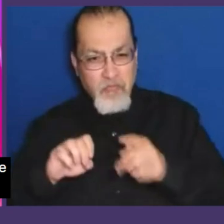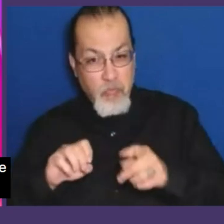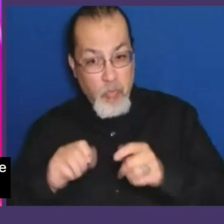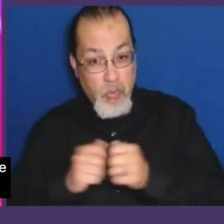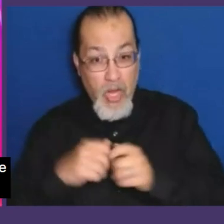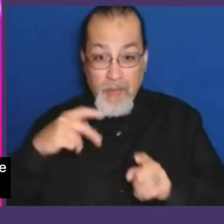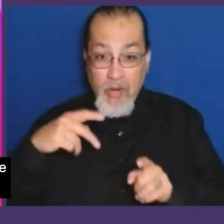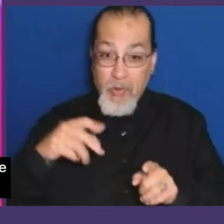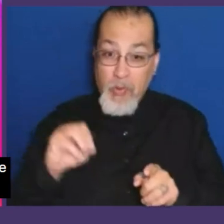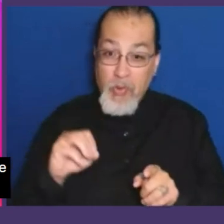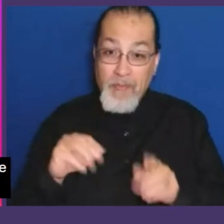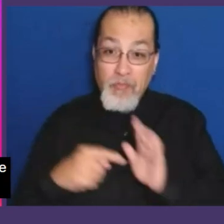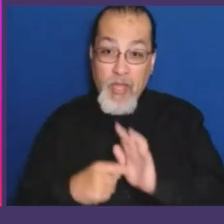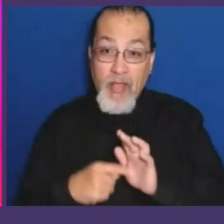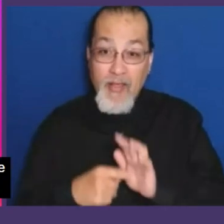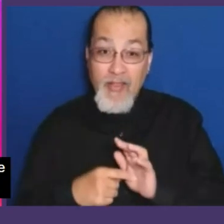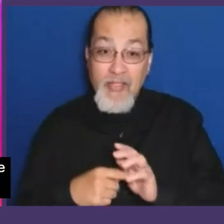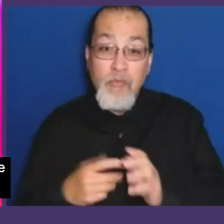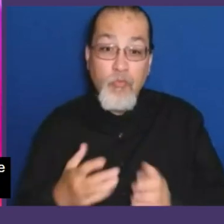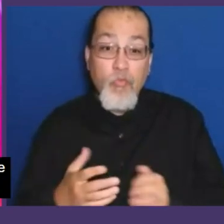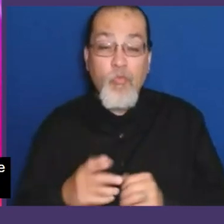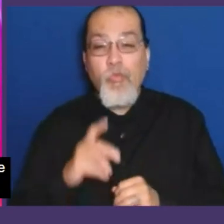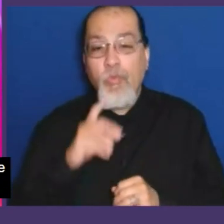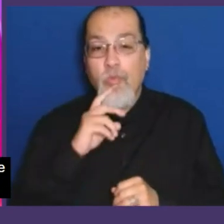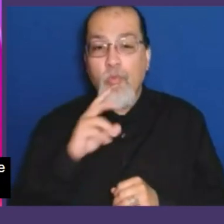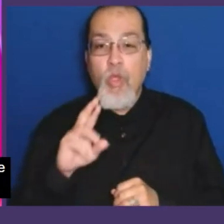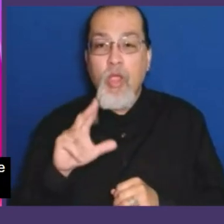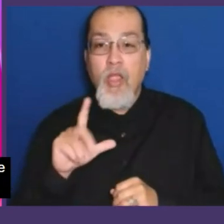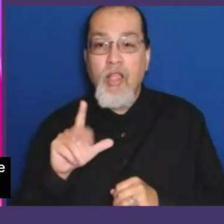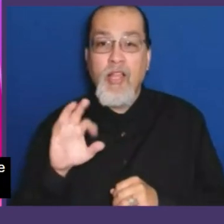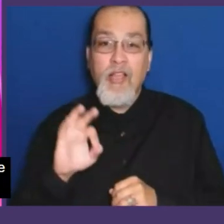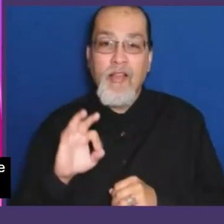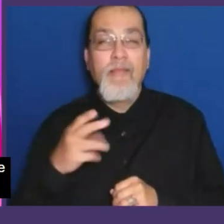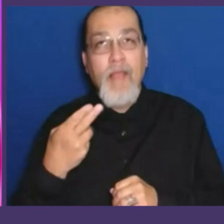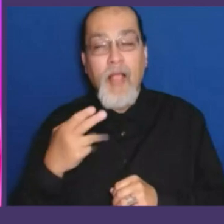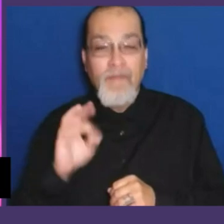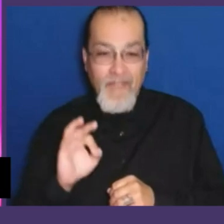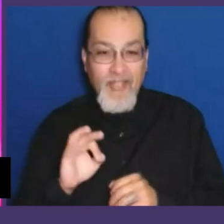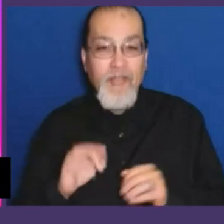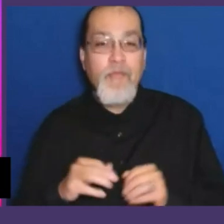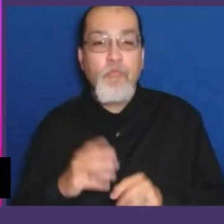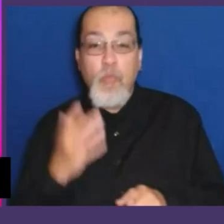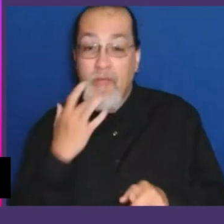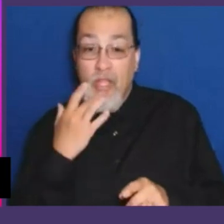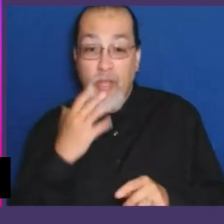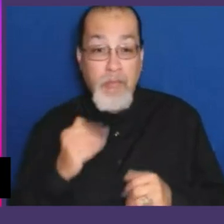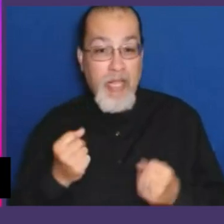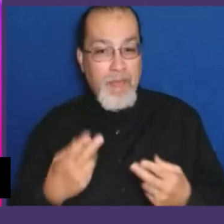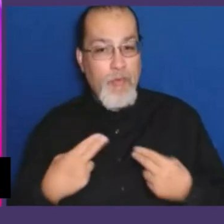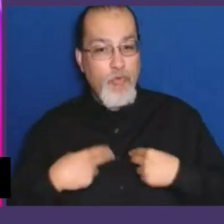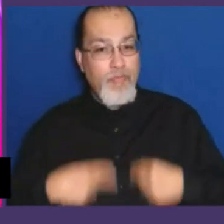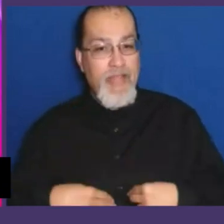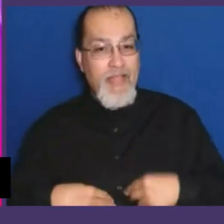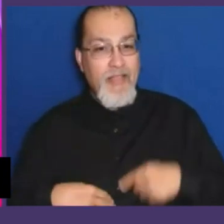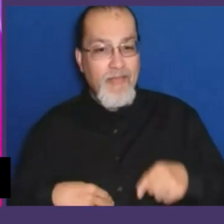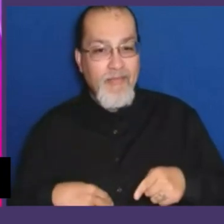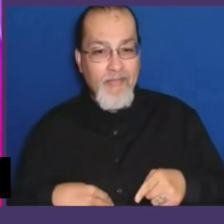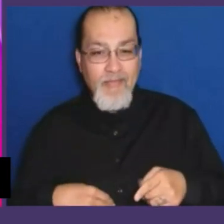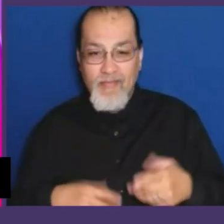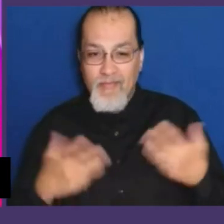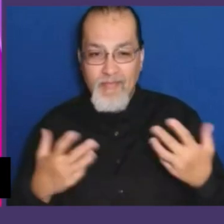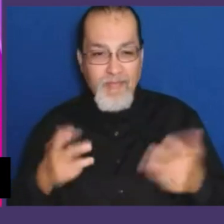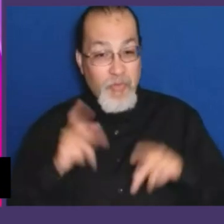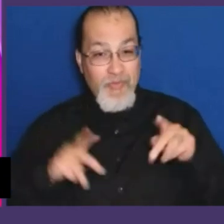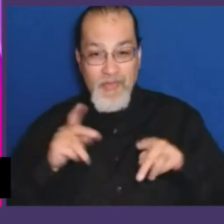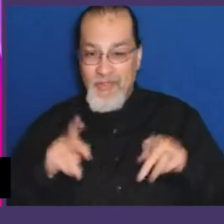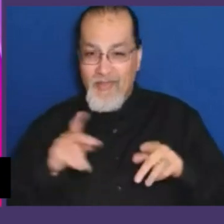in a lot of comparisons when we give them to humans. So humans just prefer basically tokens that come from RLHF models compared